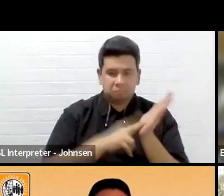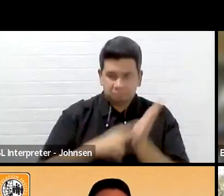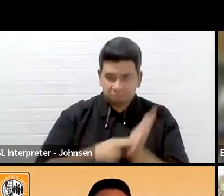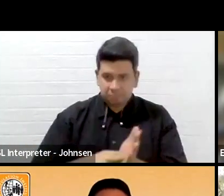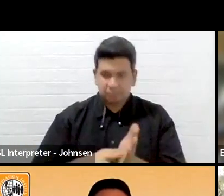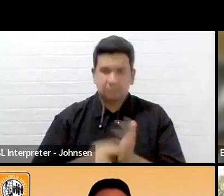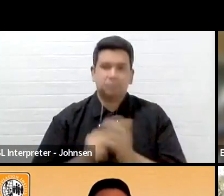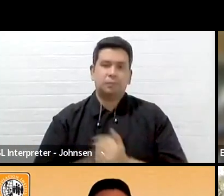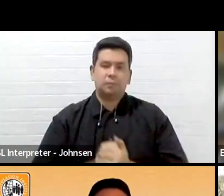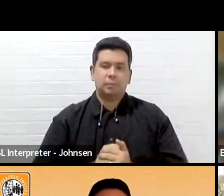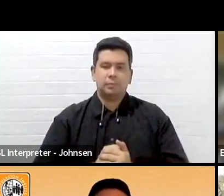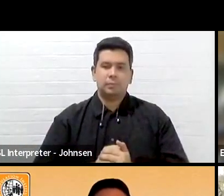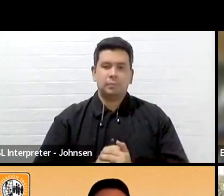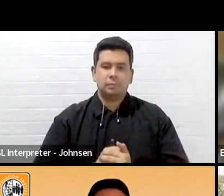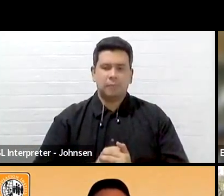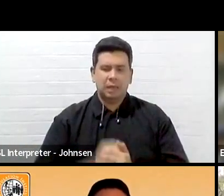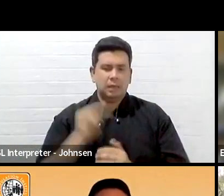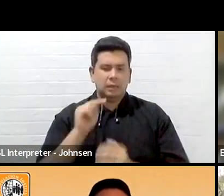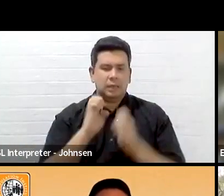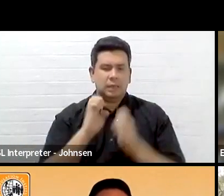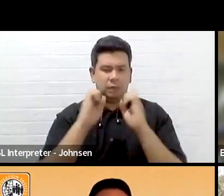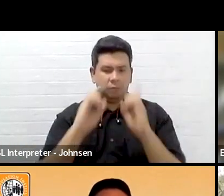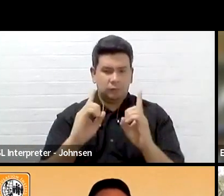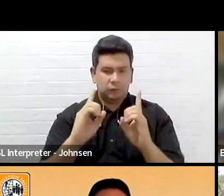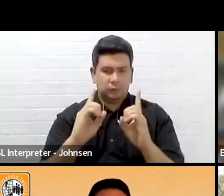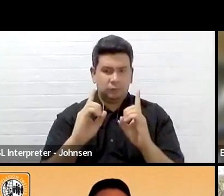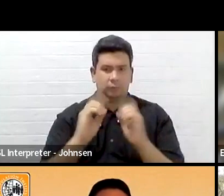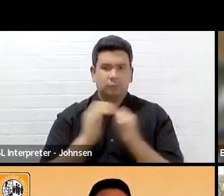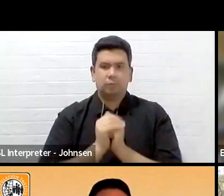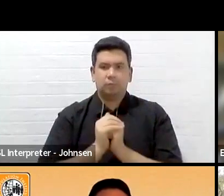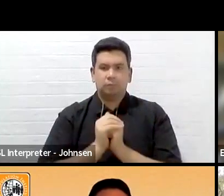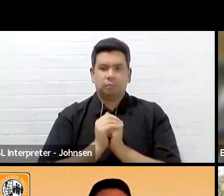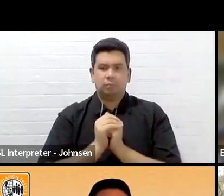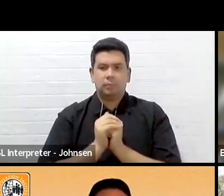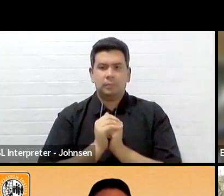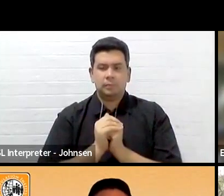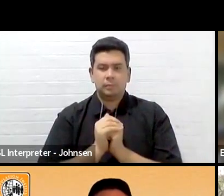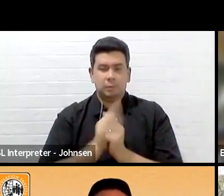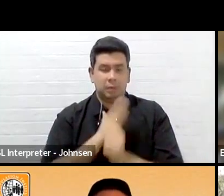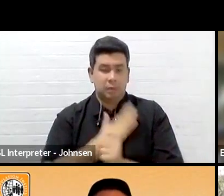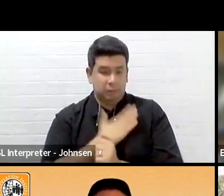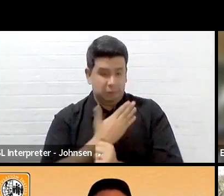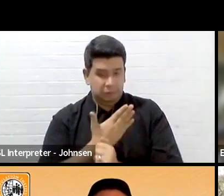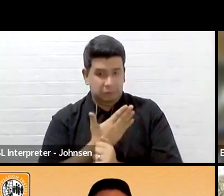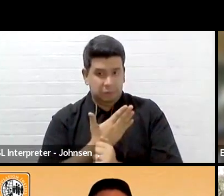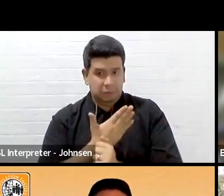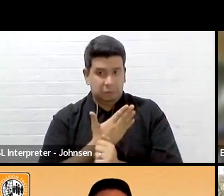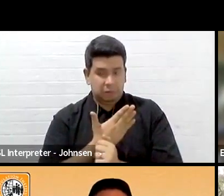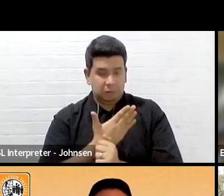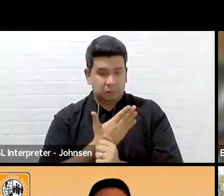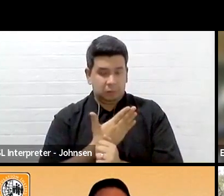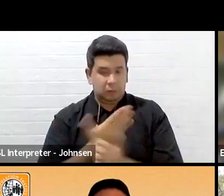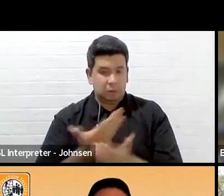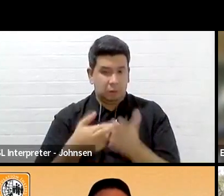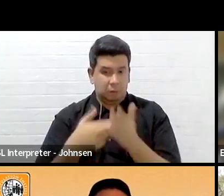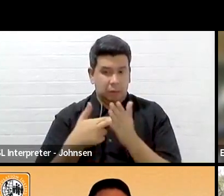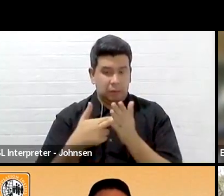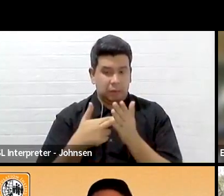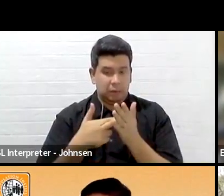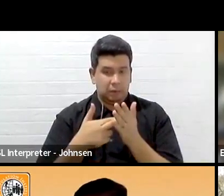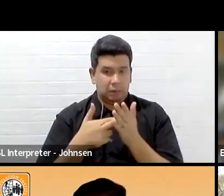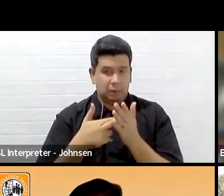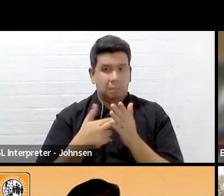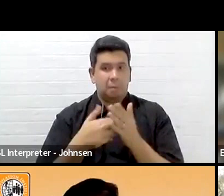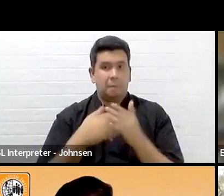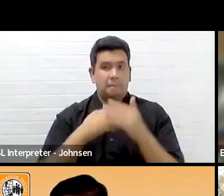it needs education. Maganda yung mga initiatives nila, like requiring birth certificates to be